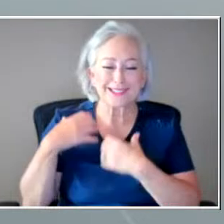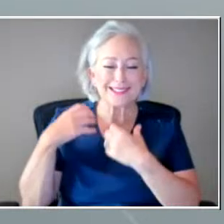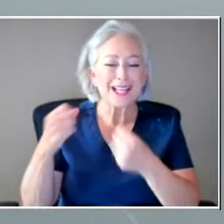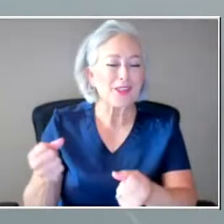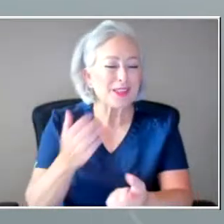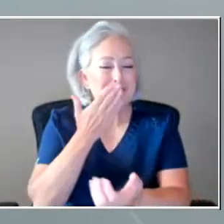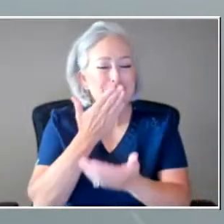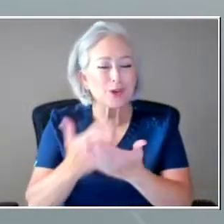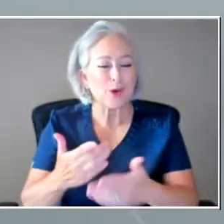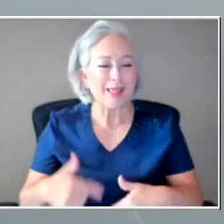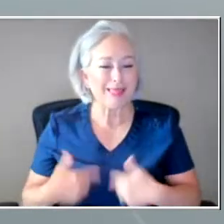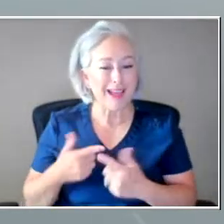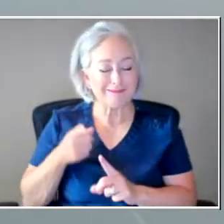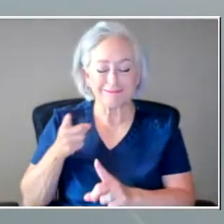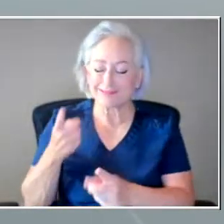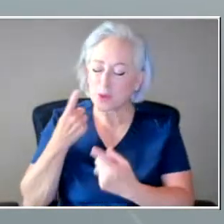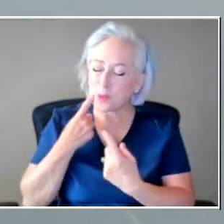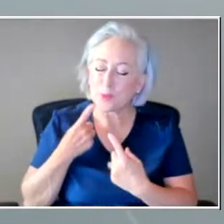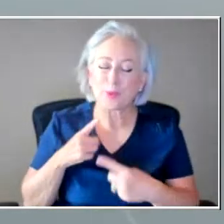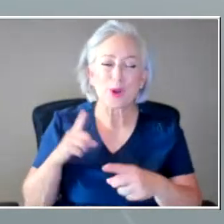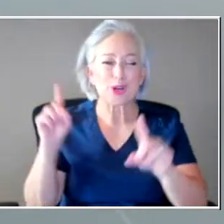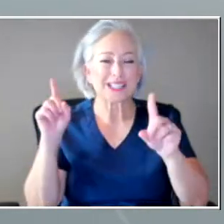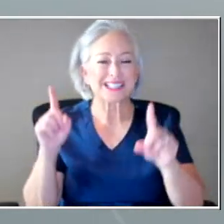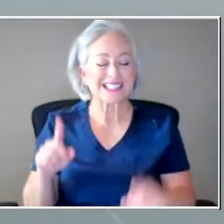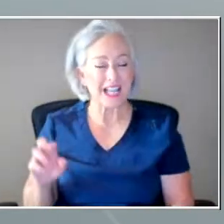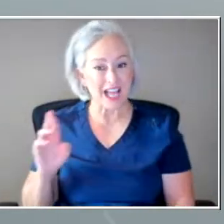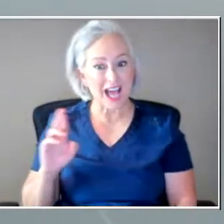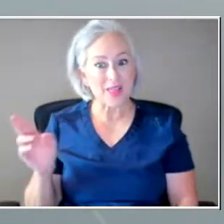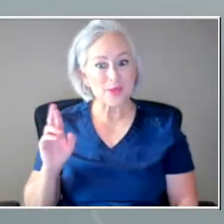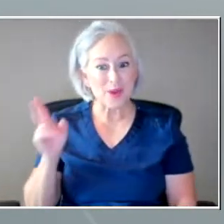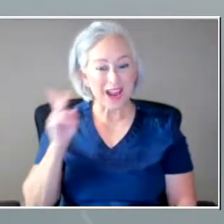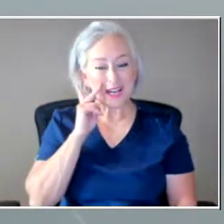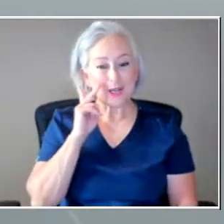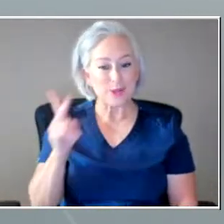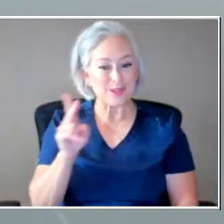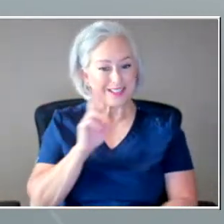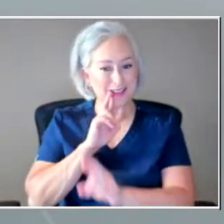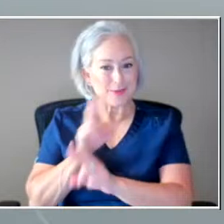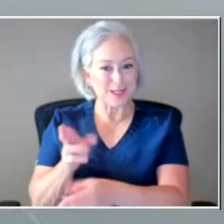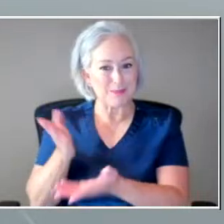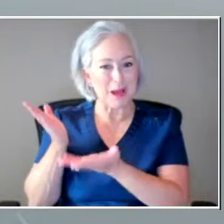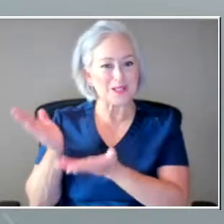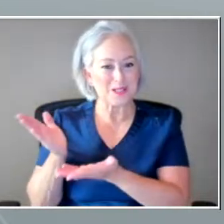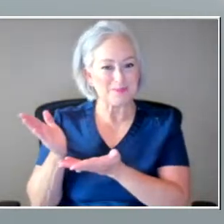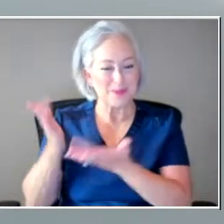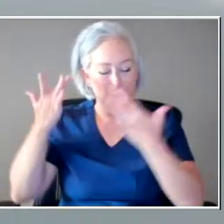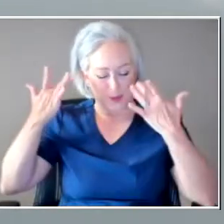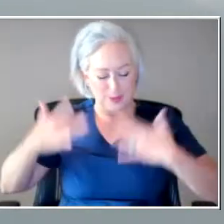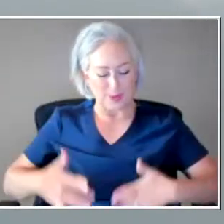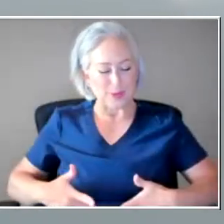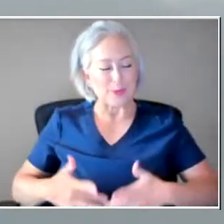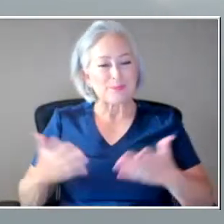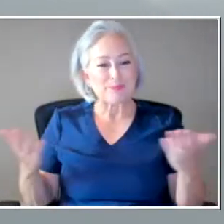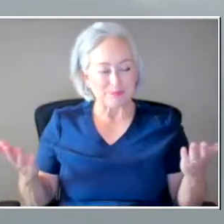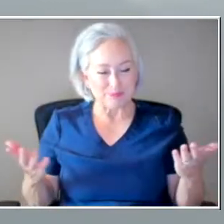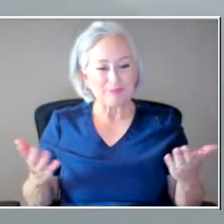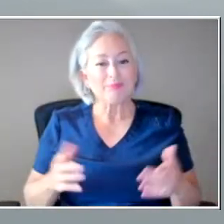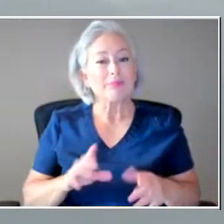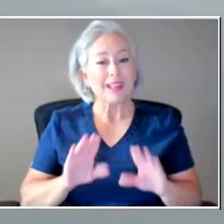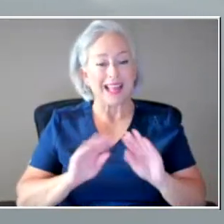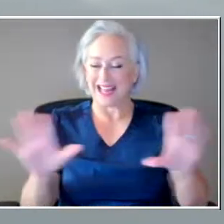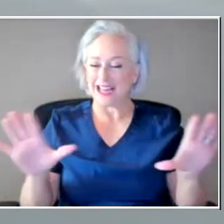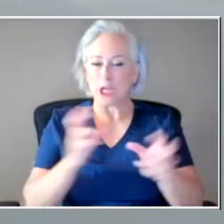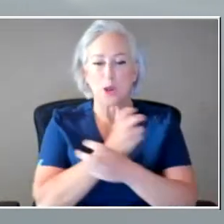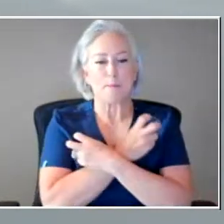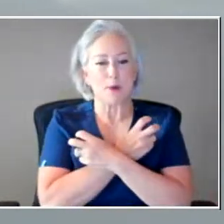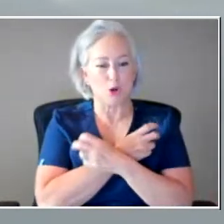works. And then the right, we see Yes. the response rate. Exactly, exactly. Yeah, just the clear bones, clear bones. Clear bones,